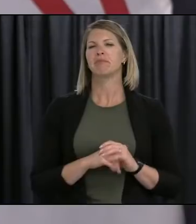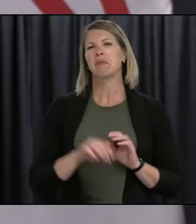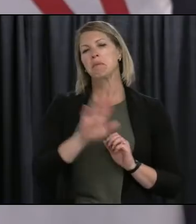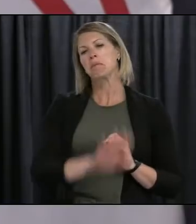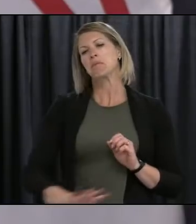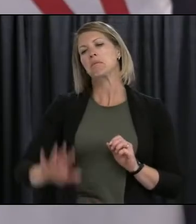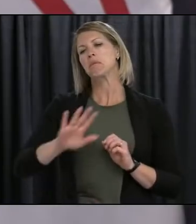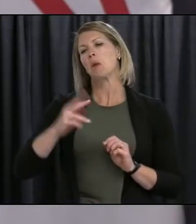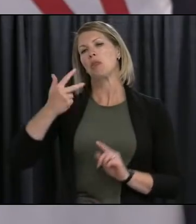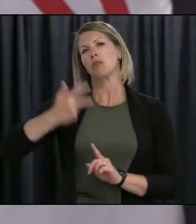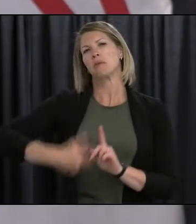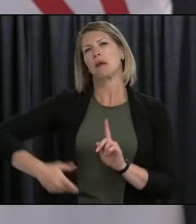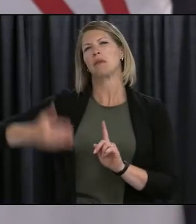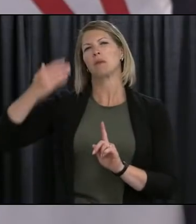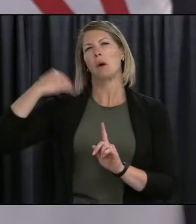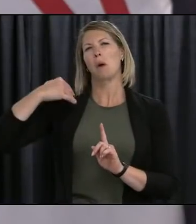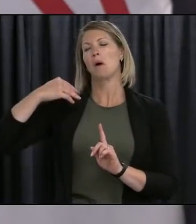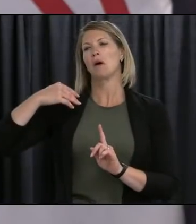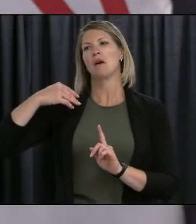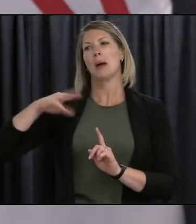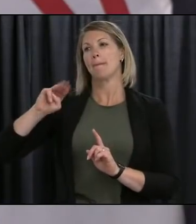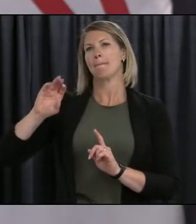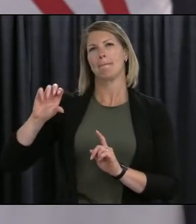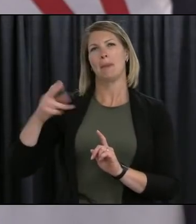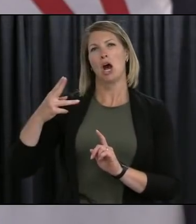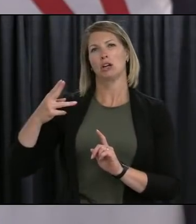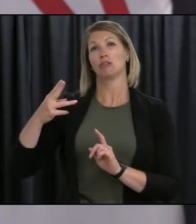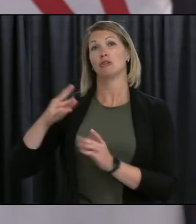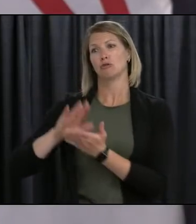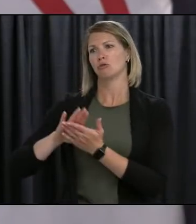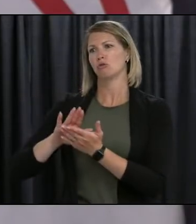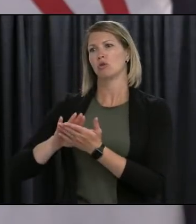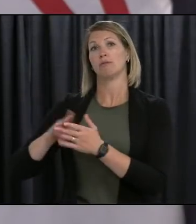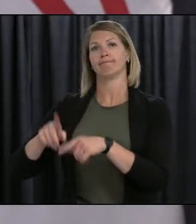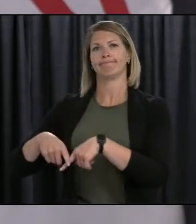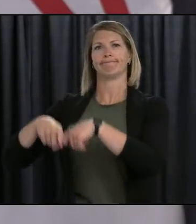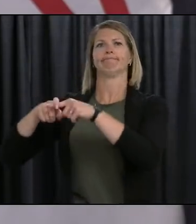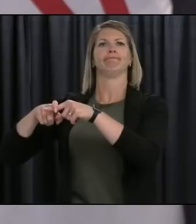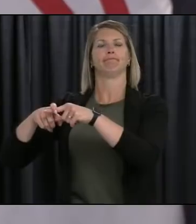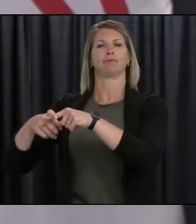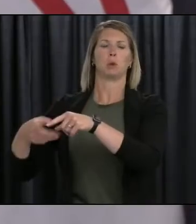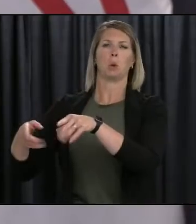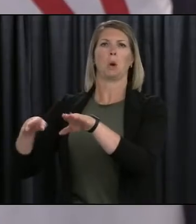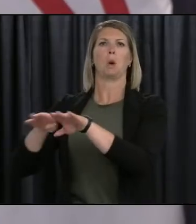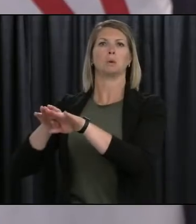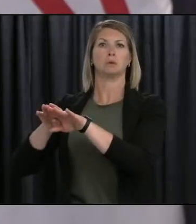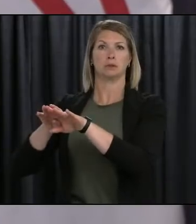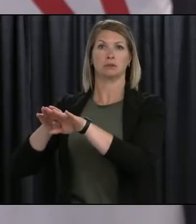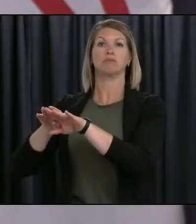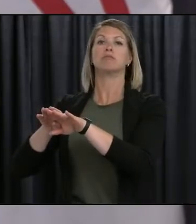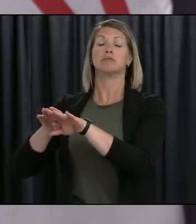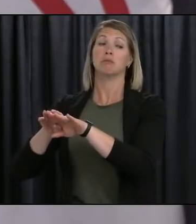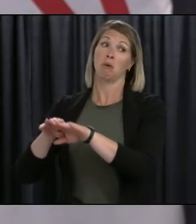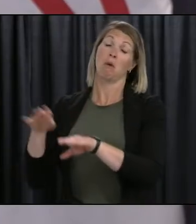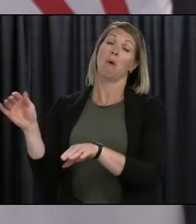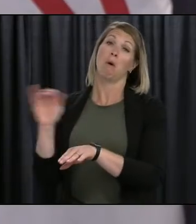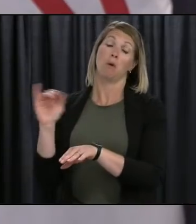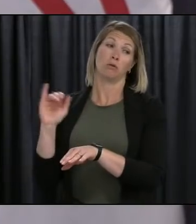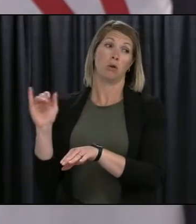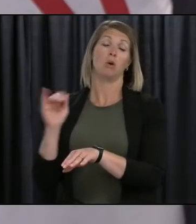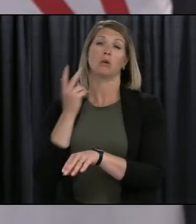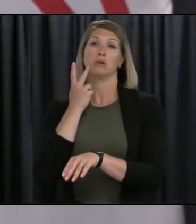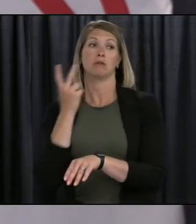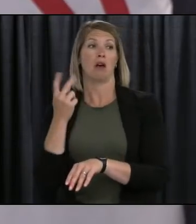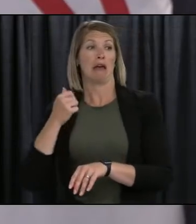province suspended in-class instruction due to the COVID-19 pandemic. We saw similar measures that were taken both